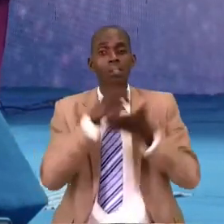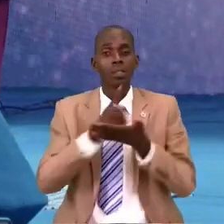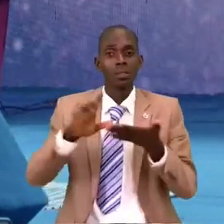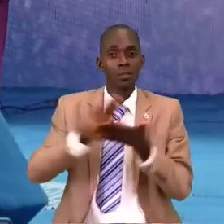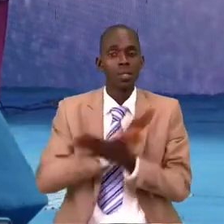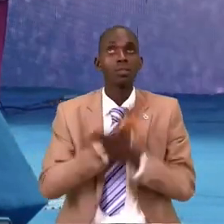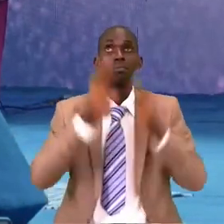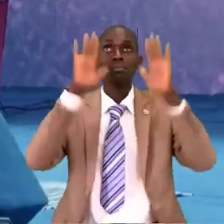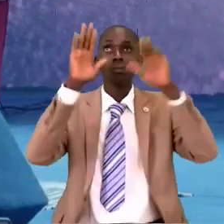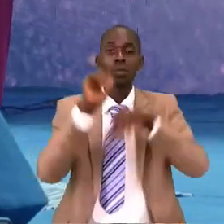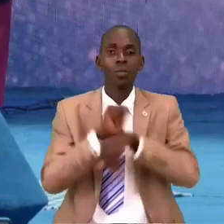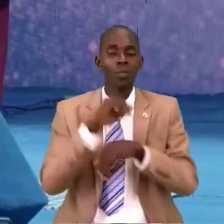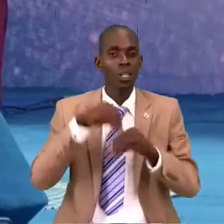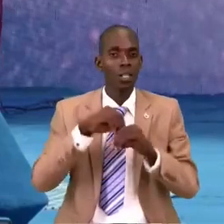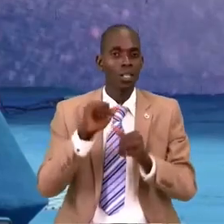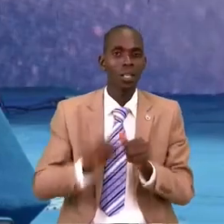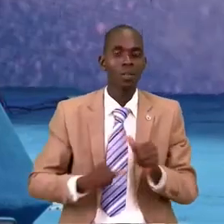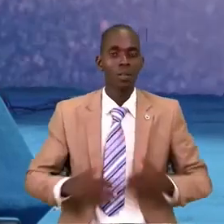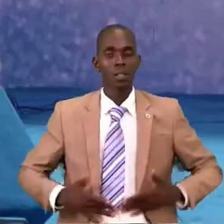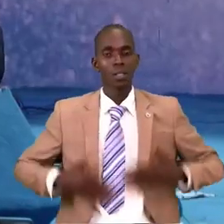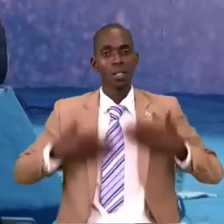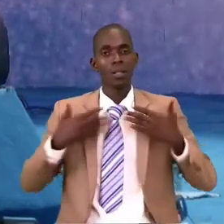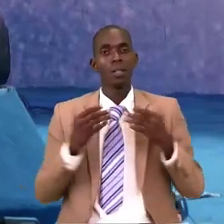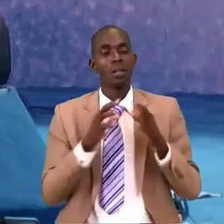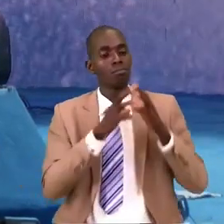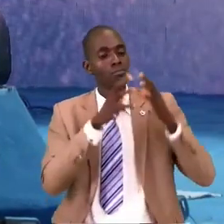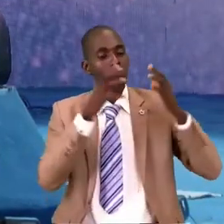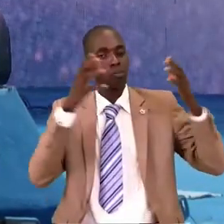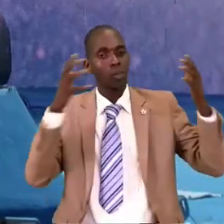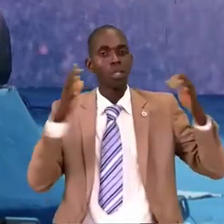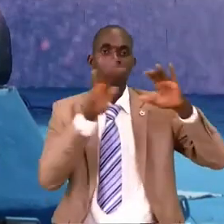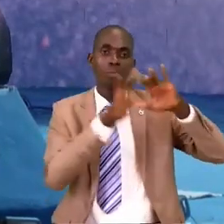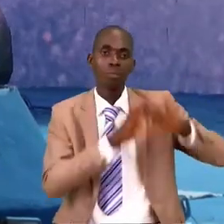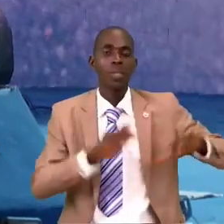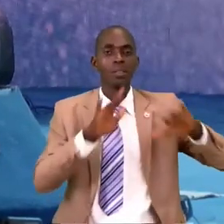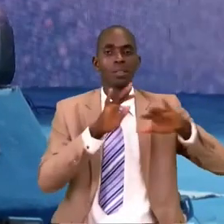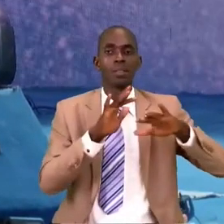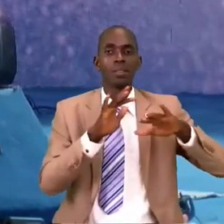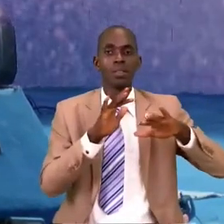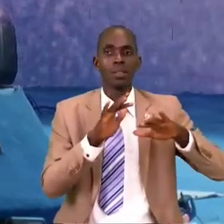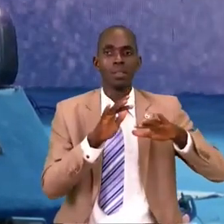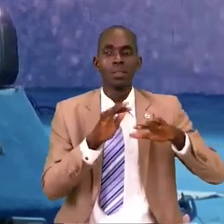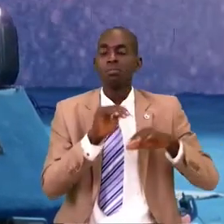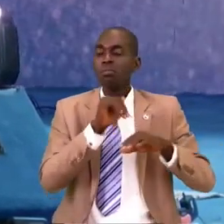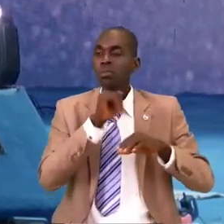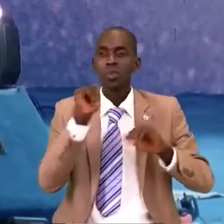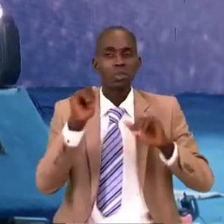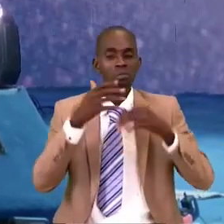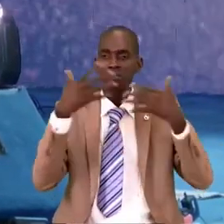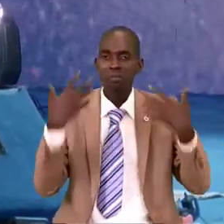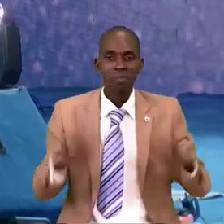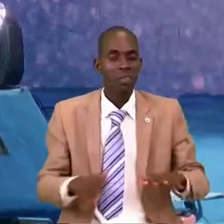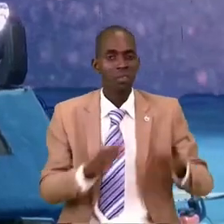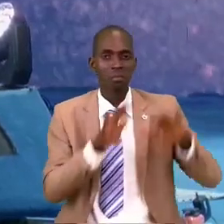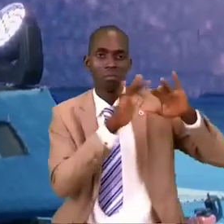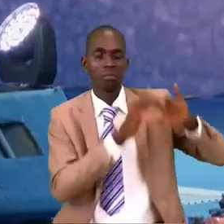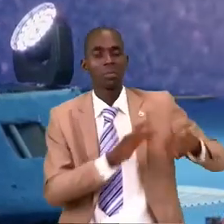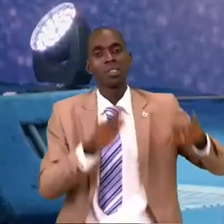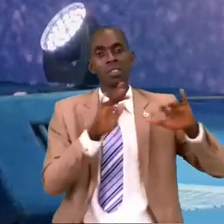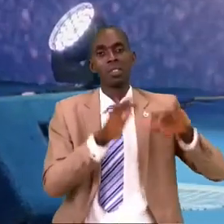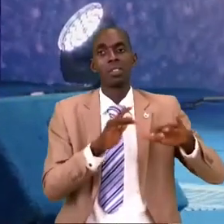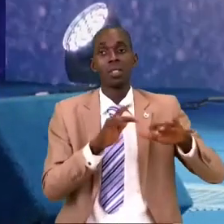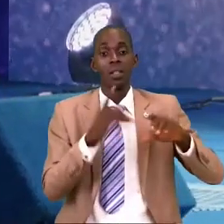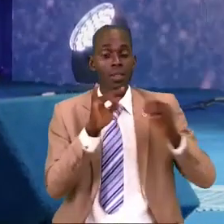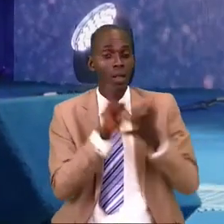inexhaustible mercy, the mercy that never fails. From his abundant mercy, he has begotten